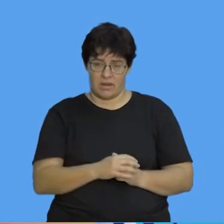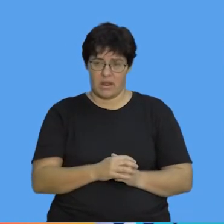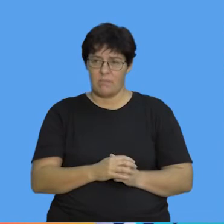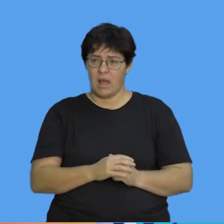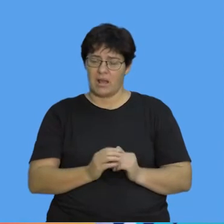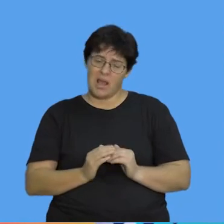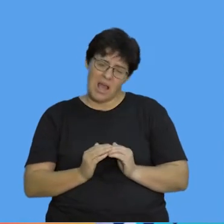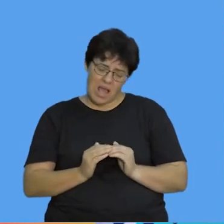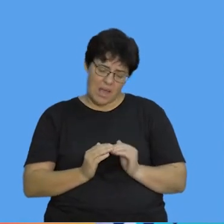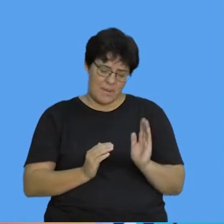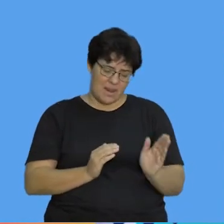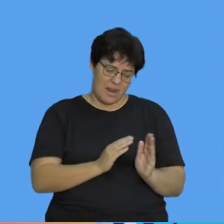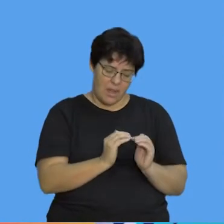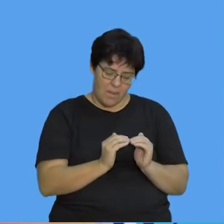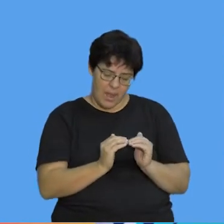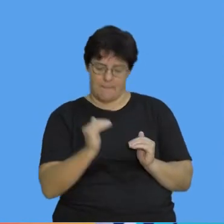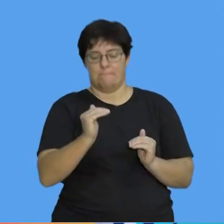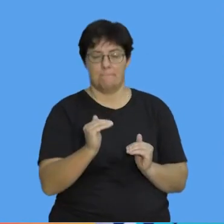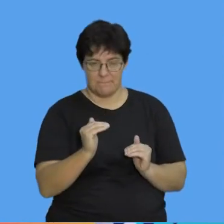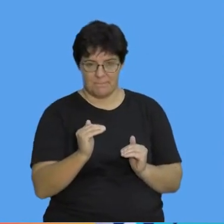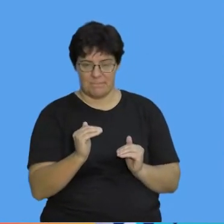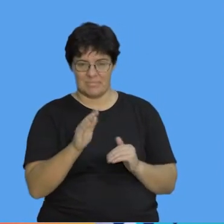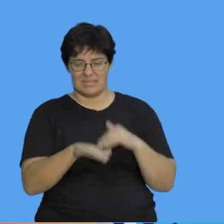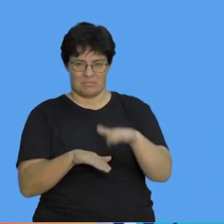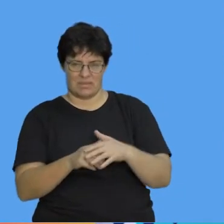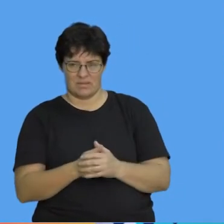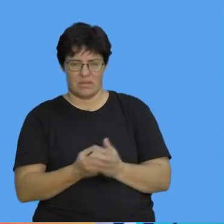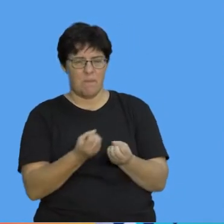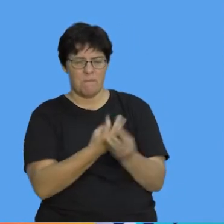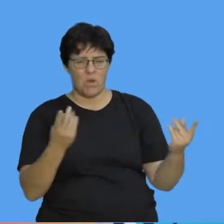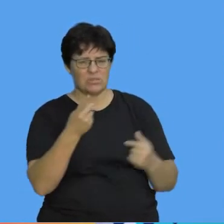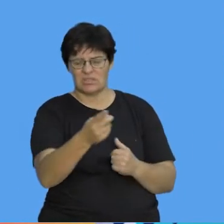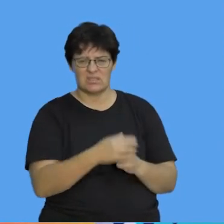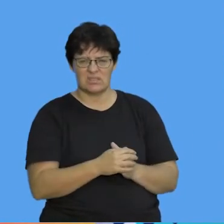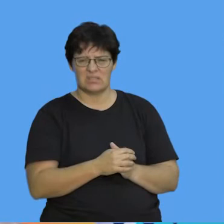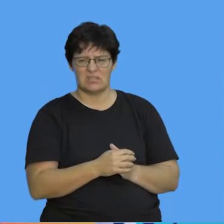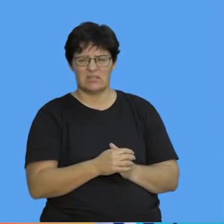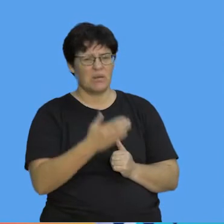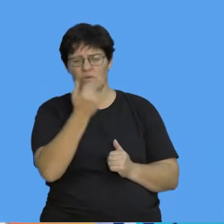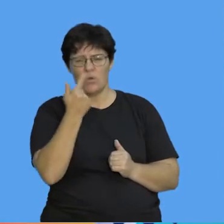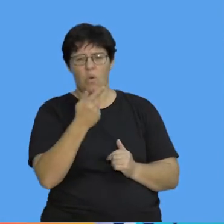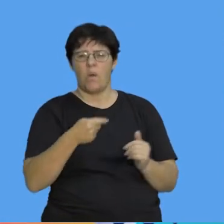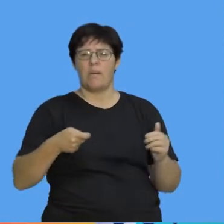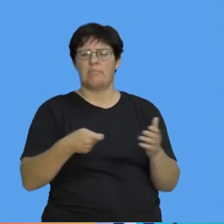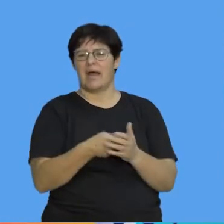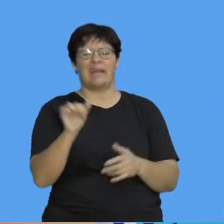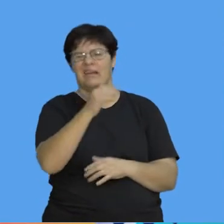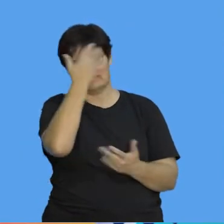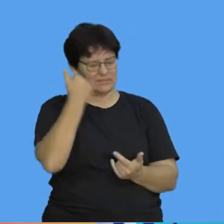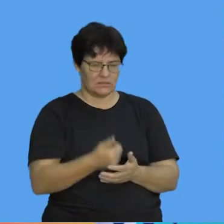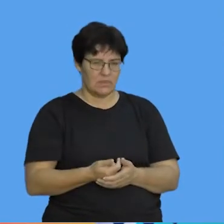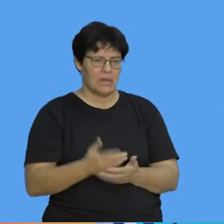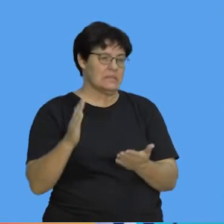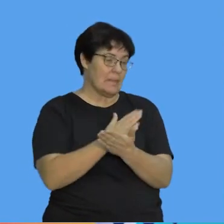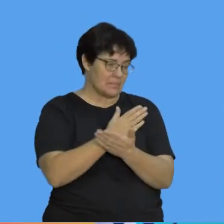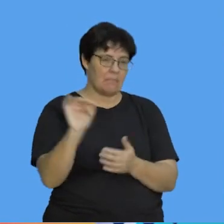one step up, so they're kind of like, I don't know if you've ever, and I think most of you might not know if you go and